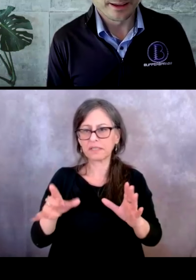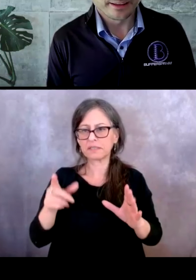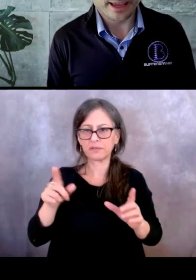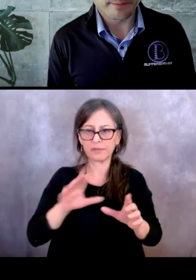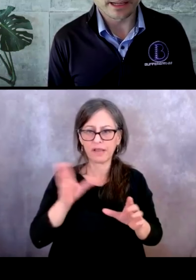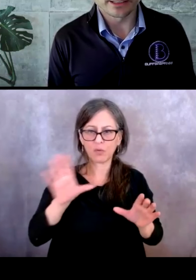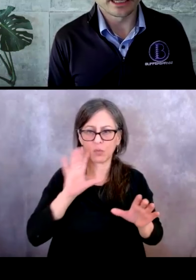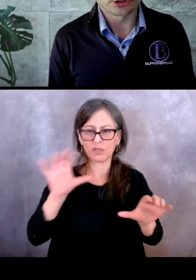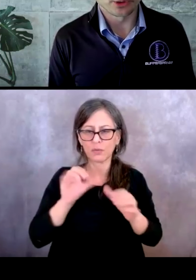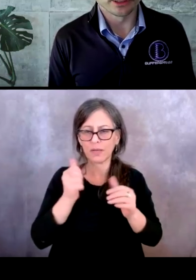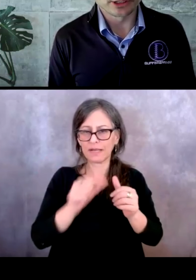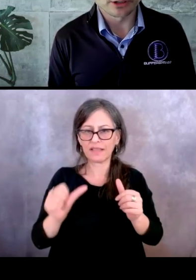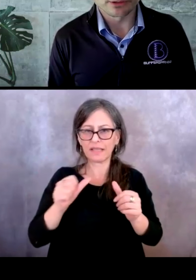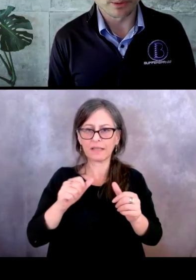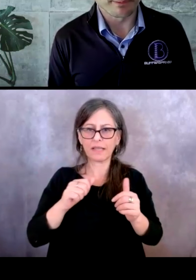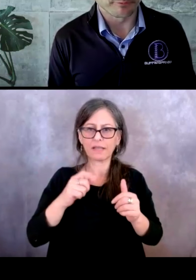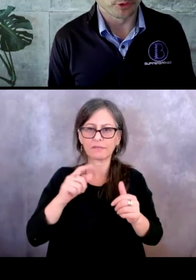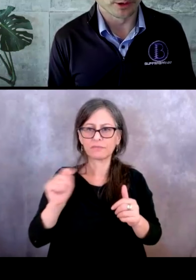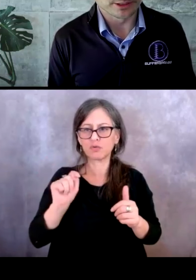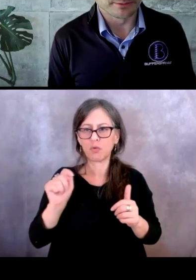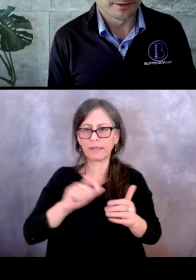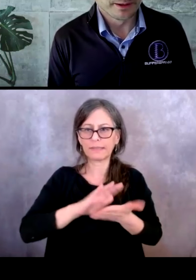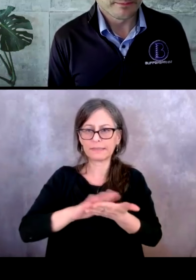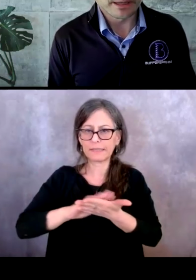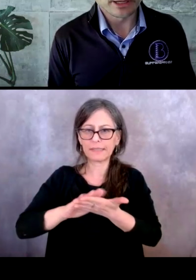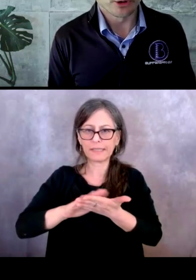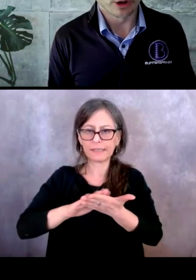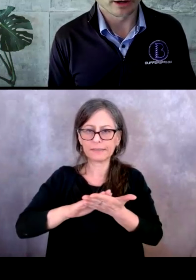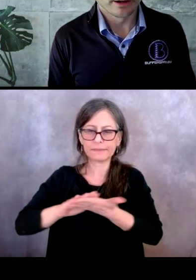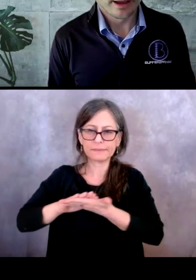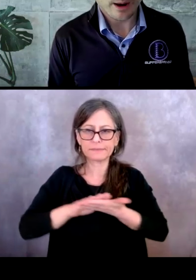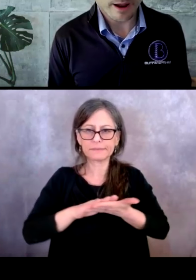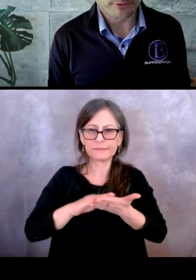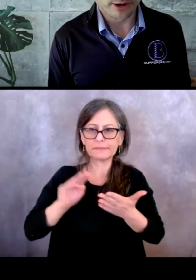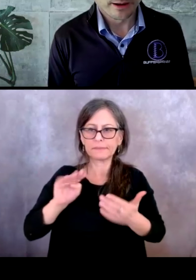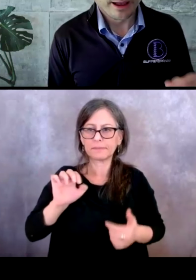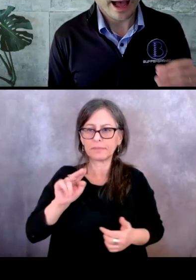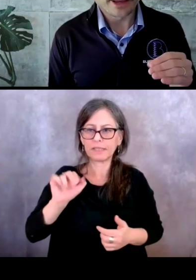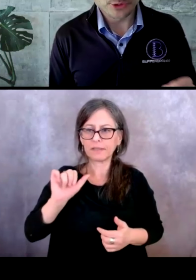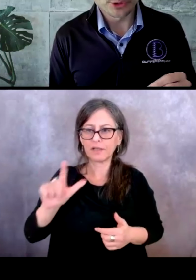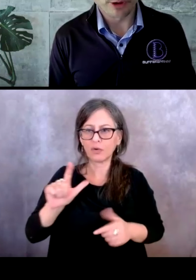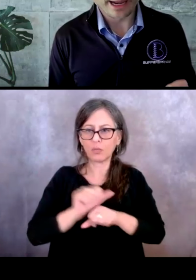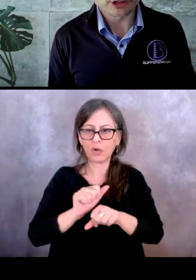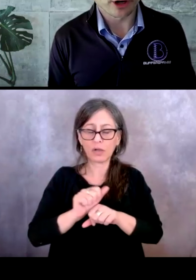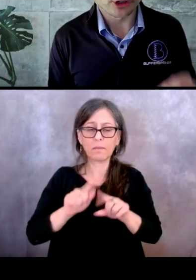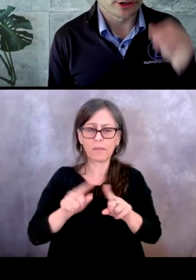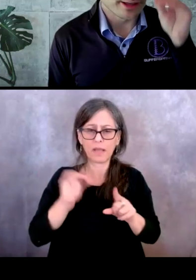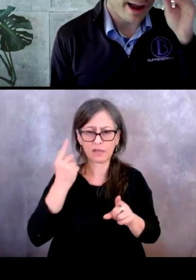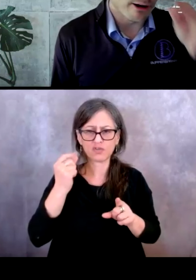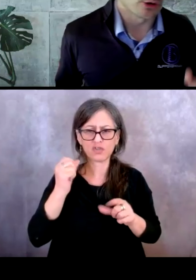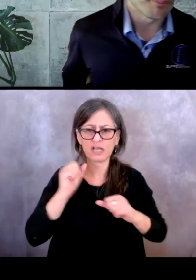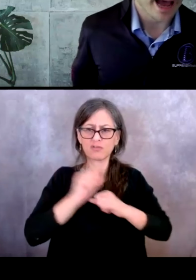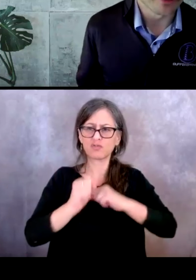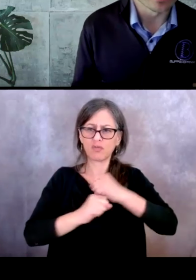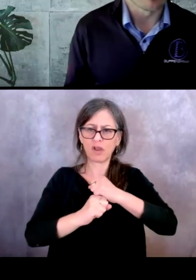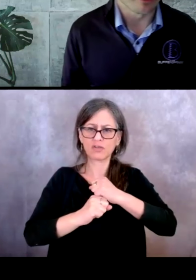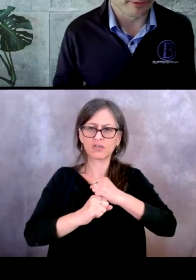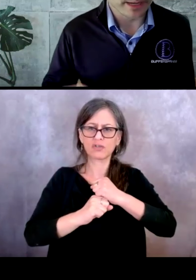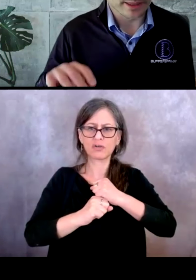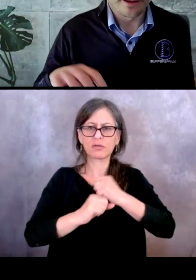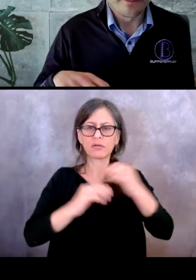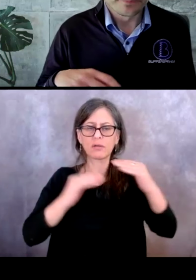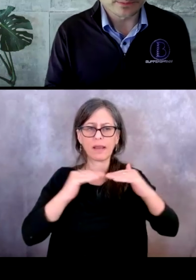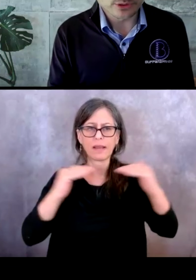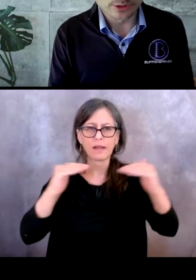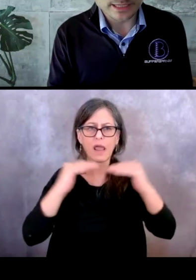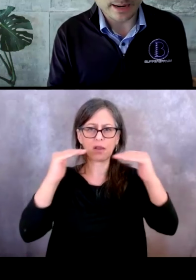And they had me cleaning toilets, sweeping floors, and menial work. However, I knew the rank structure and the hierarchical path that was in front of